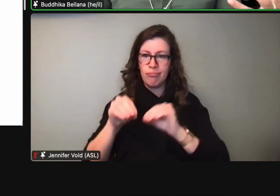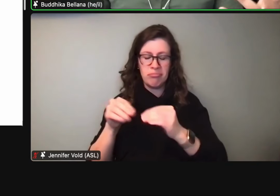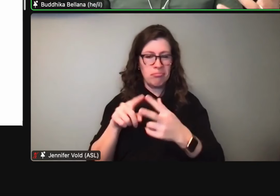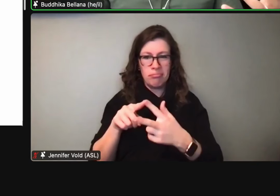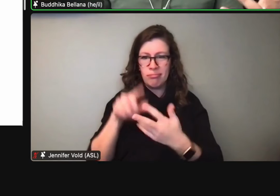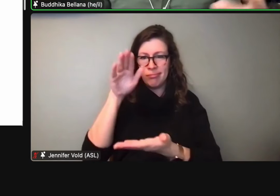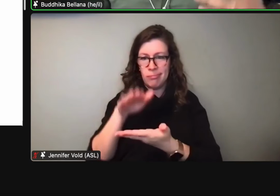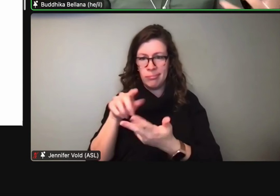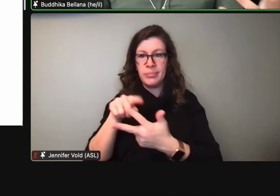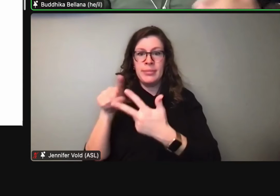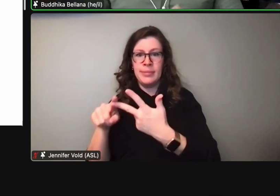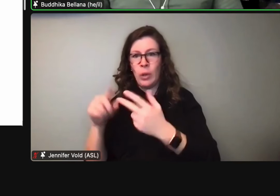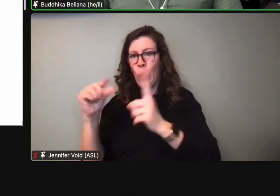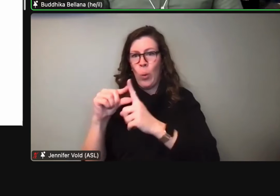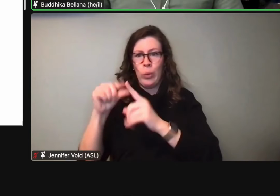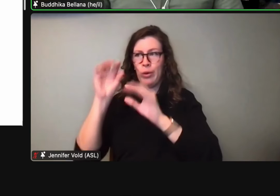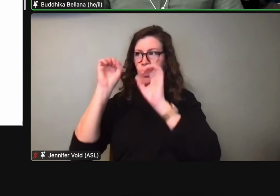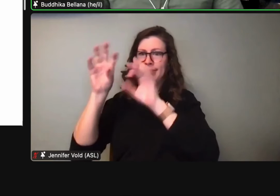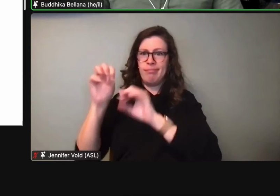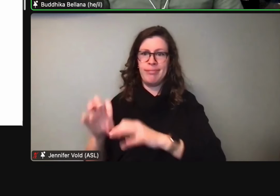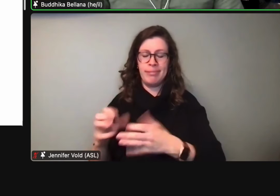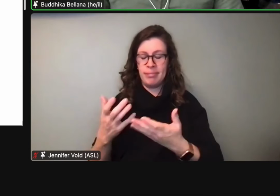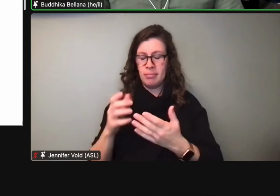word scrambled version of the same story.